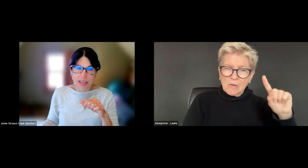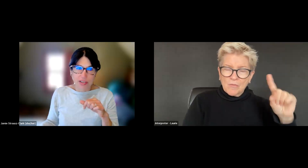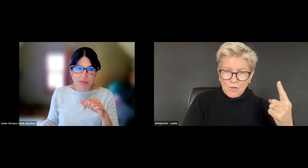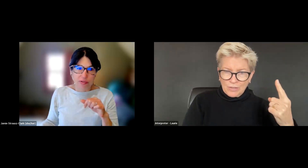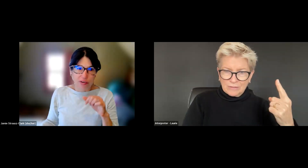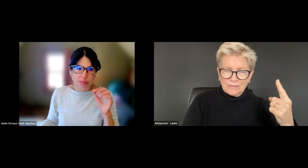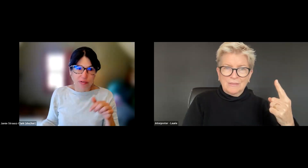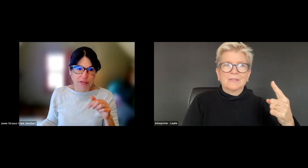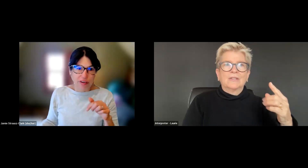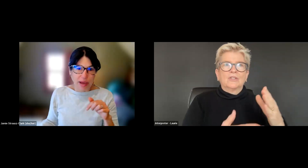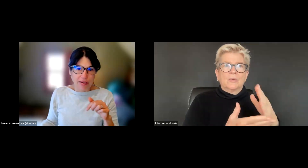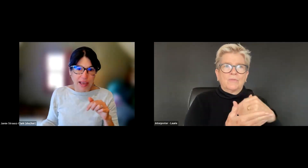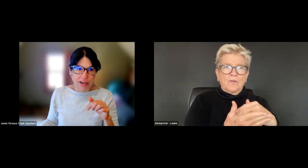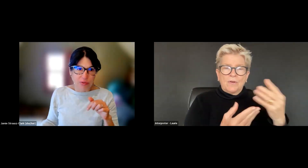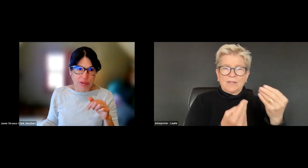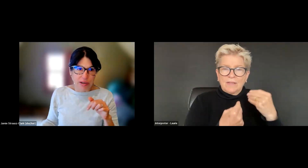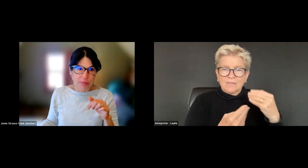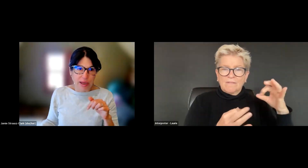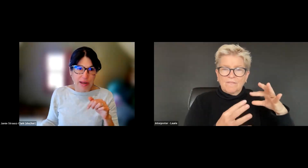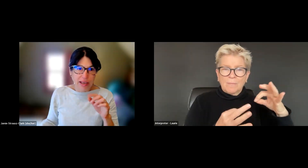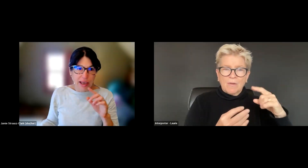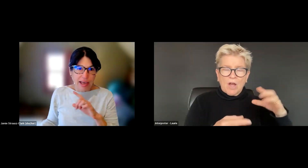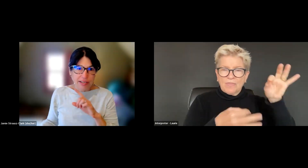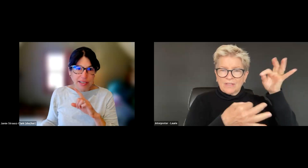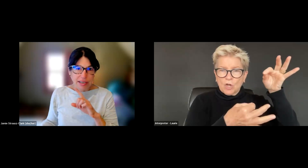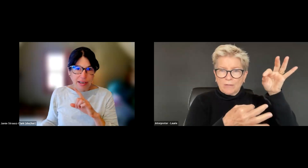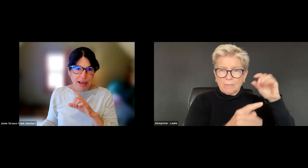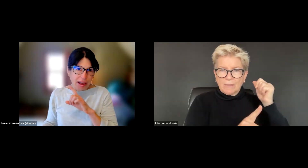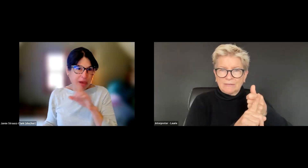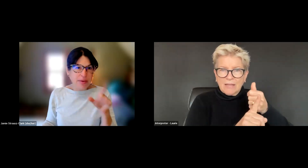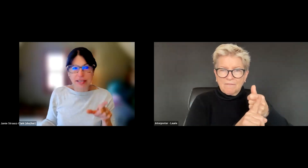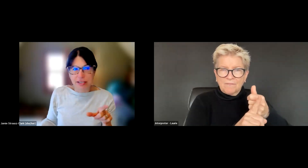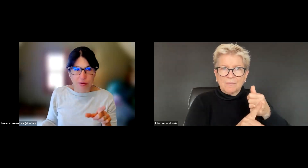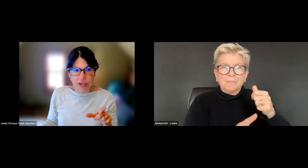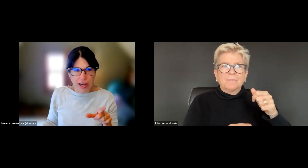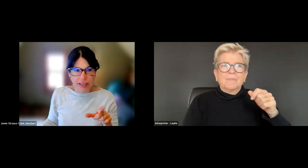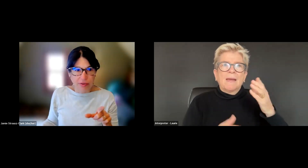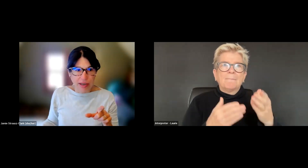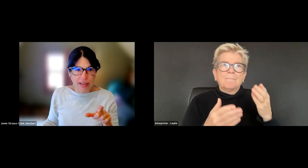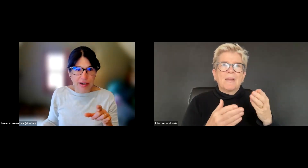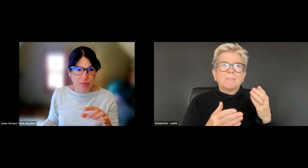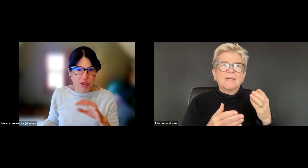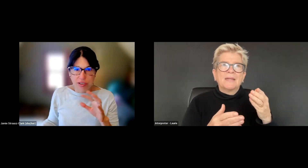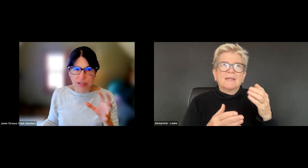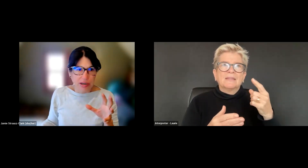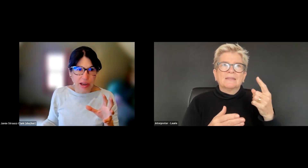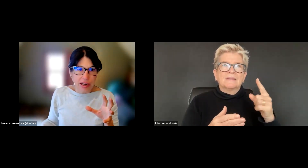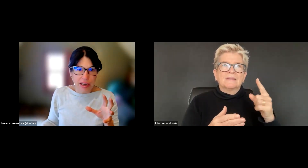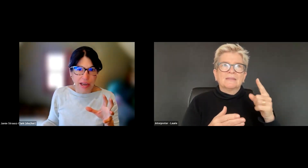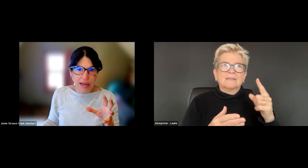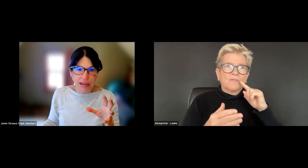1st to review and provide feedback on the actual document. And maybe this is a question to ask you at the end of the year, but